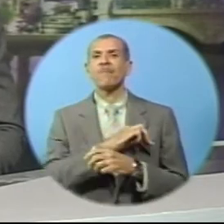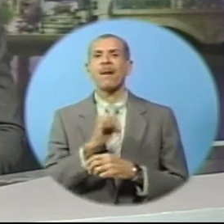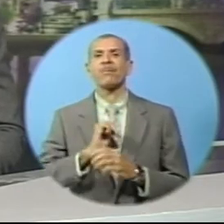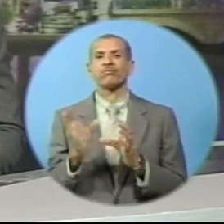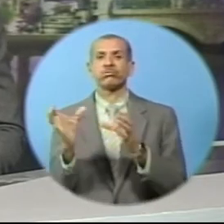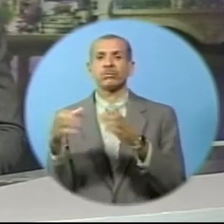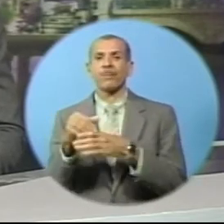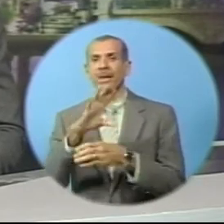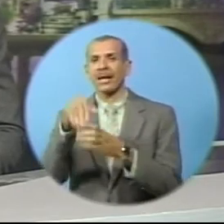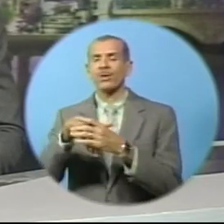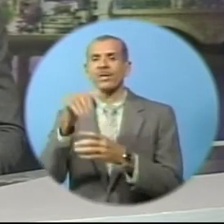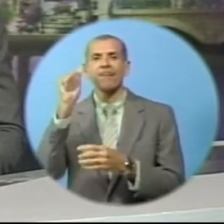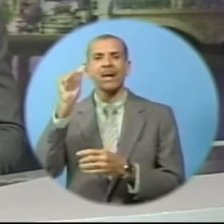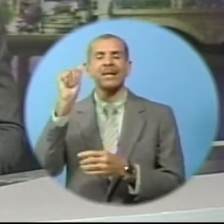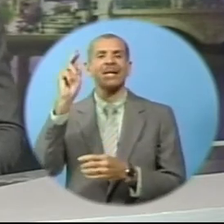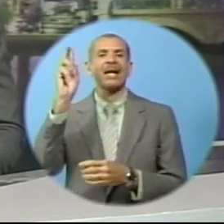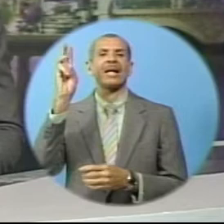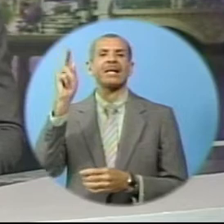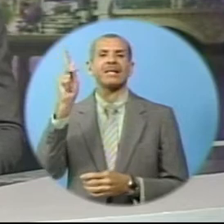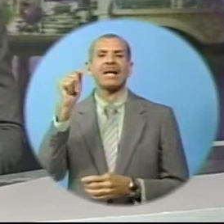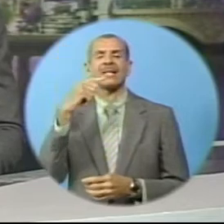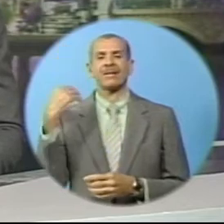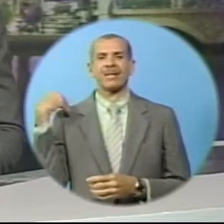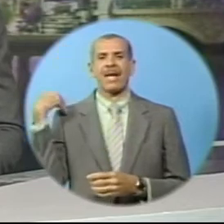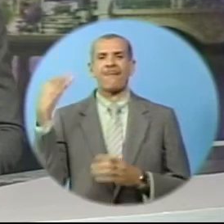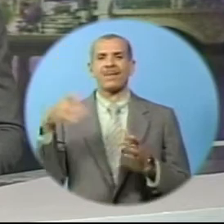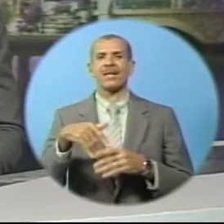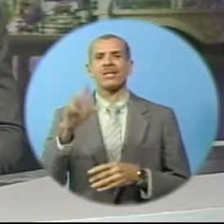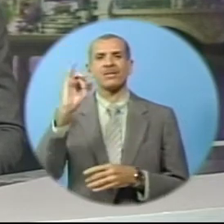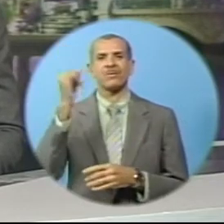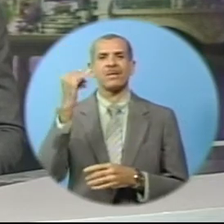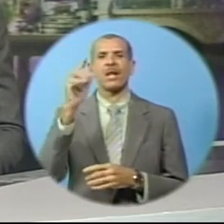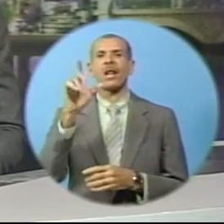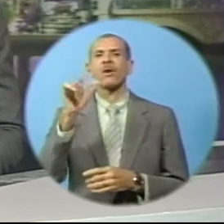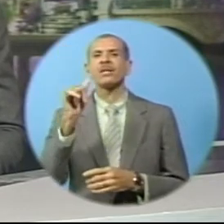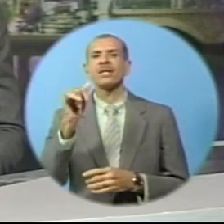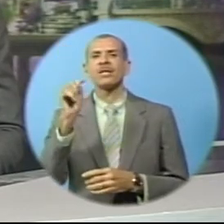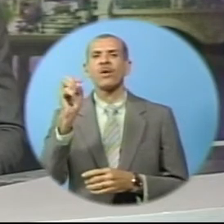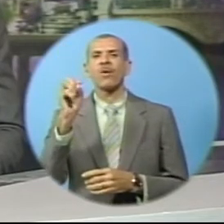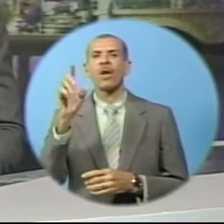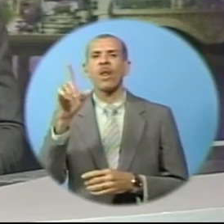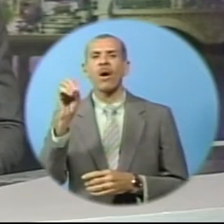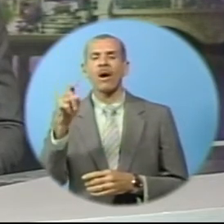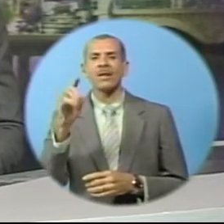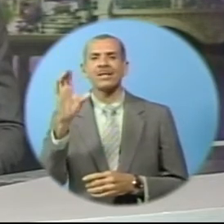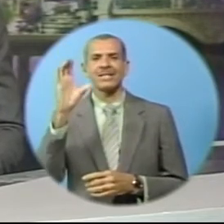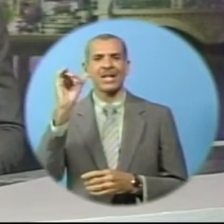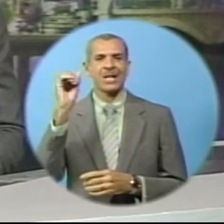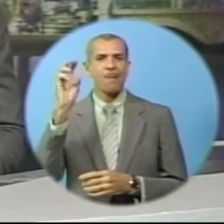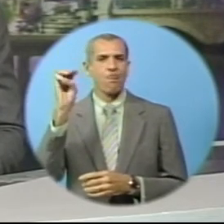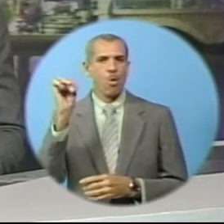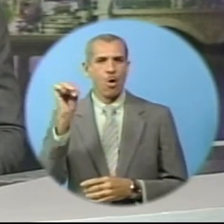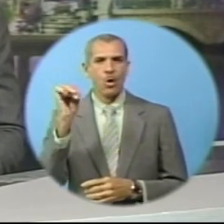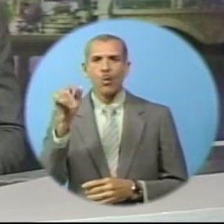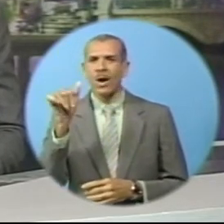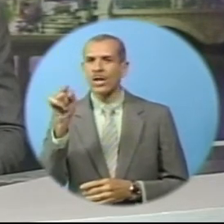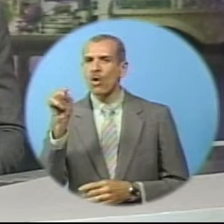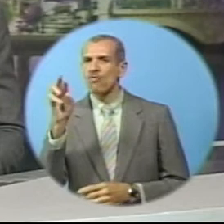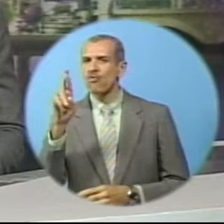squad includes Amanda Knight, the captain, Jafia Lucas, Tower Lord, Shante Moore, Quantia